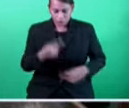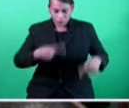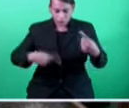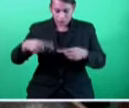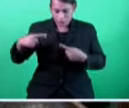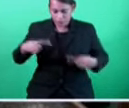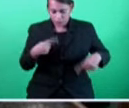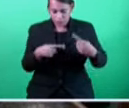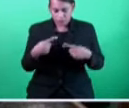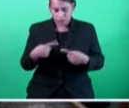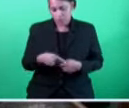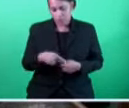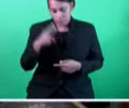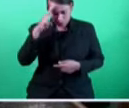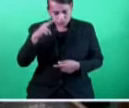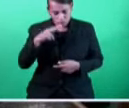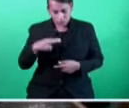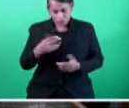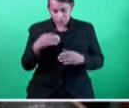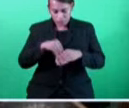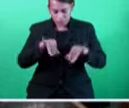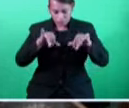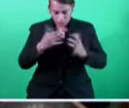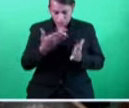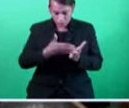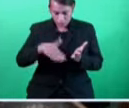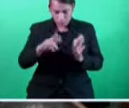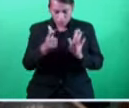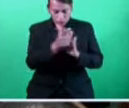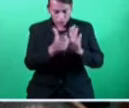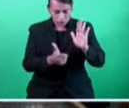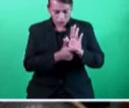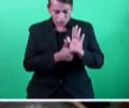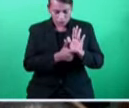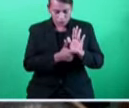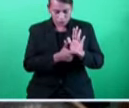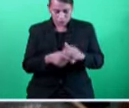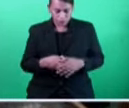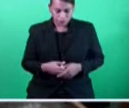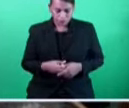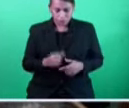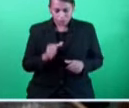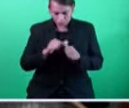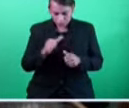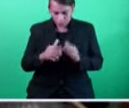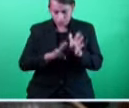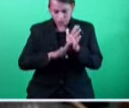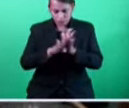nation's affairs and pass laws for the betterment and welfare of all